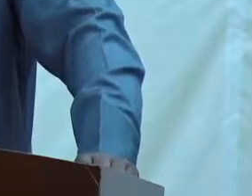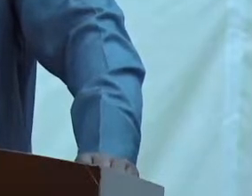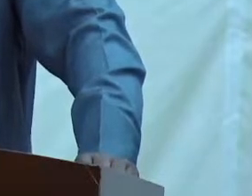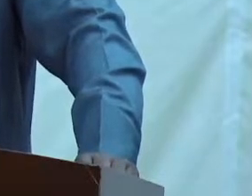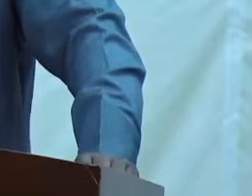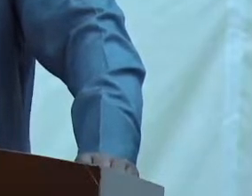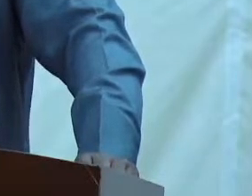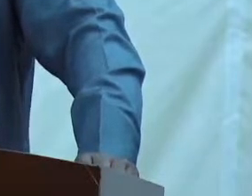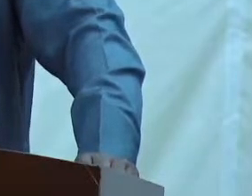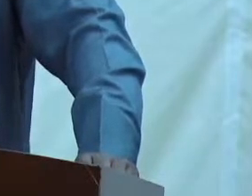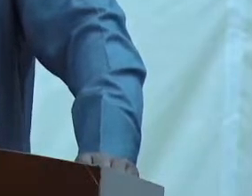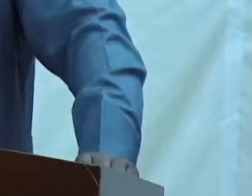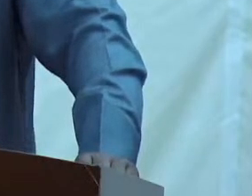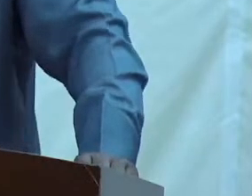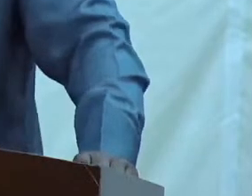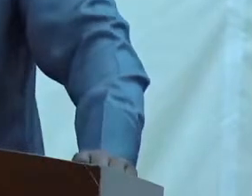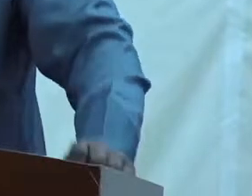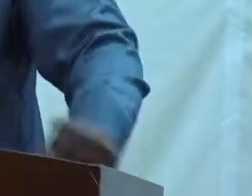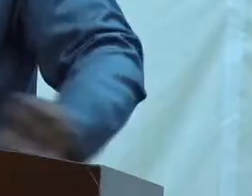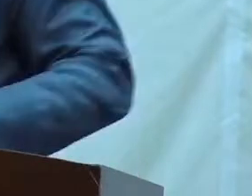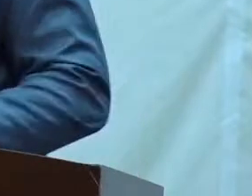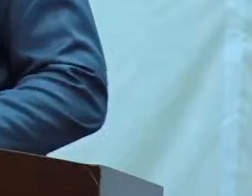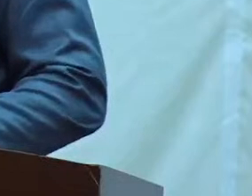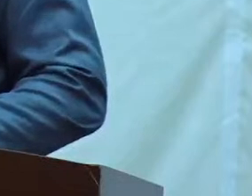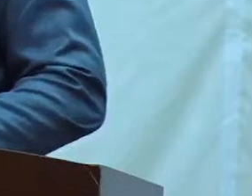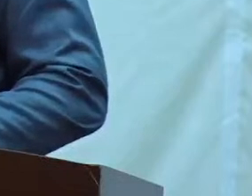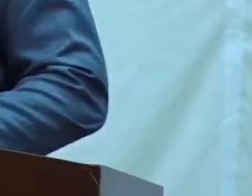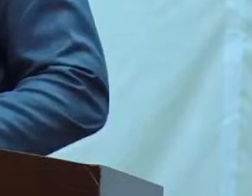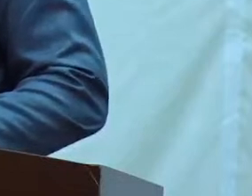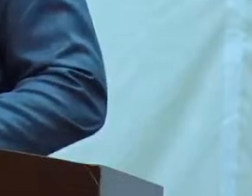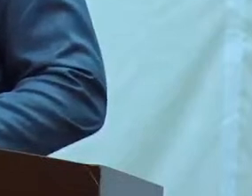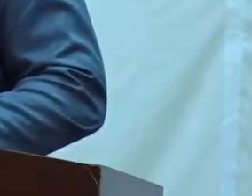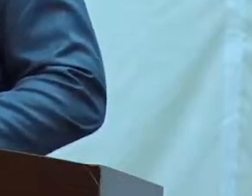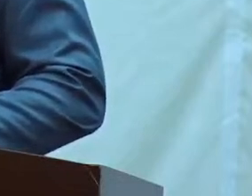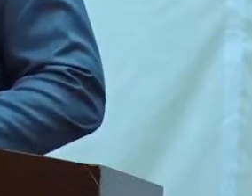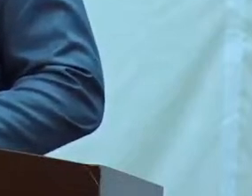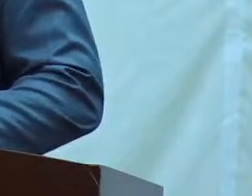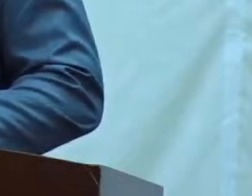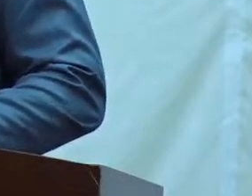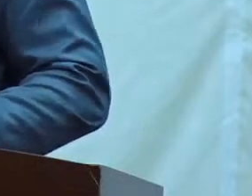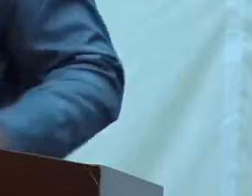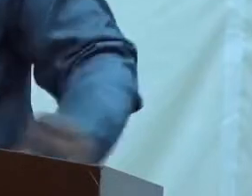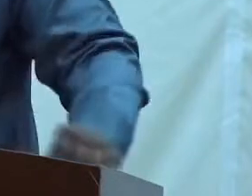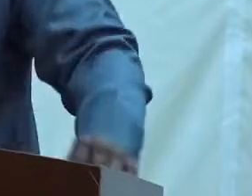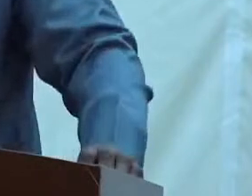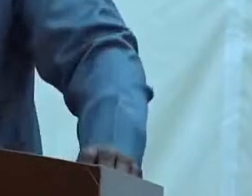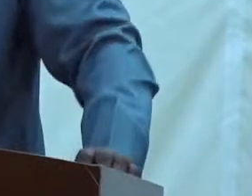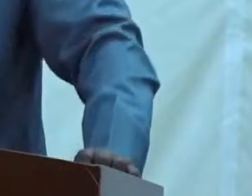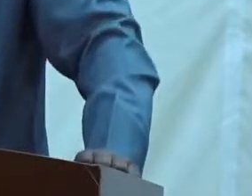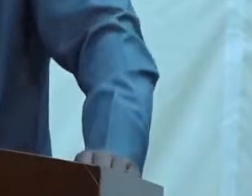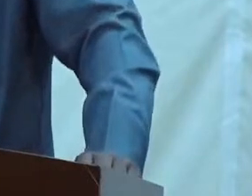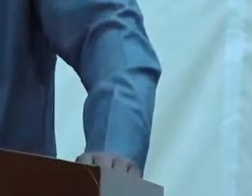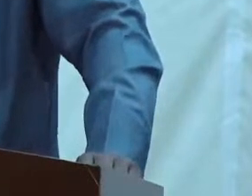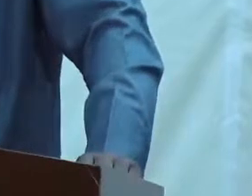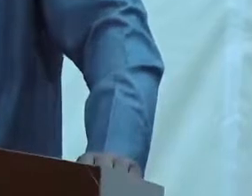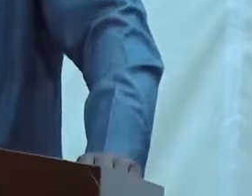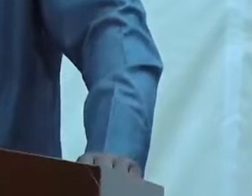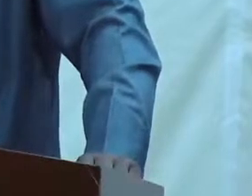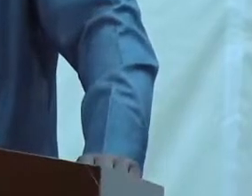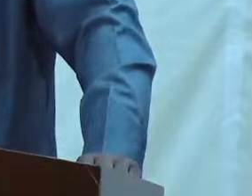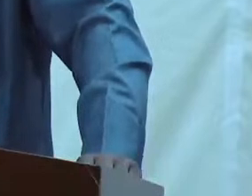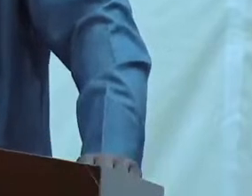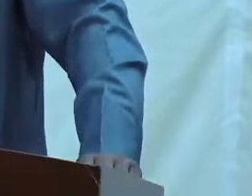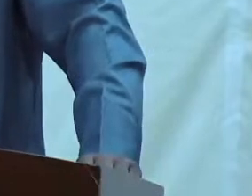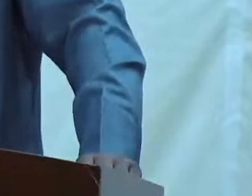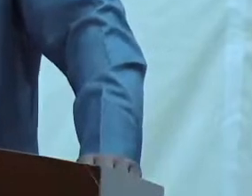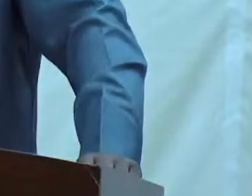Ghana. The lecture takes its name from the Akan Edikra symbol, Kronti ni Akwamu, the Edikra symbol that offers